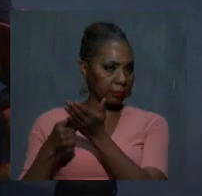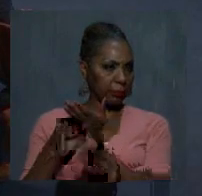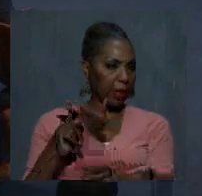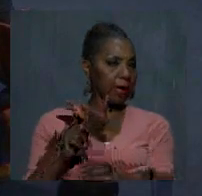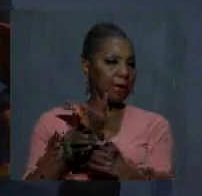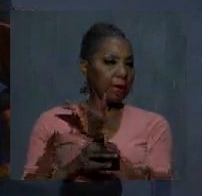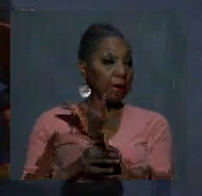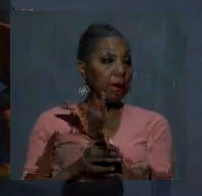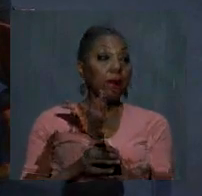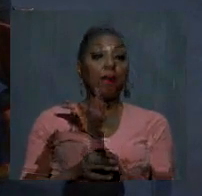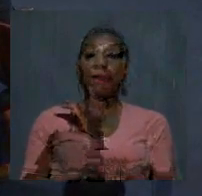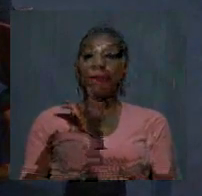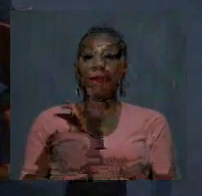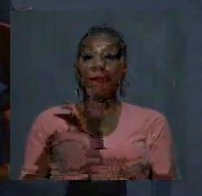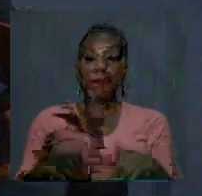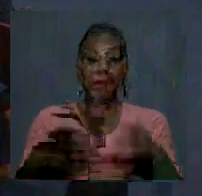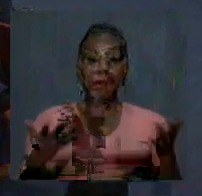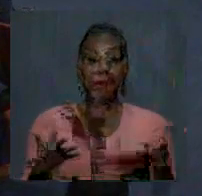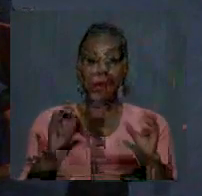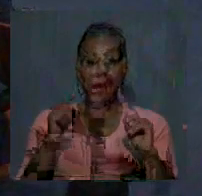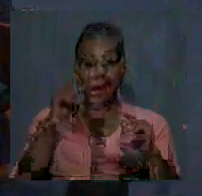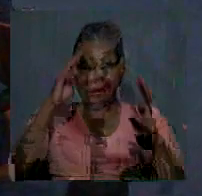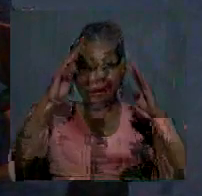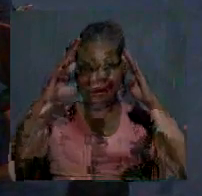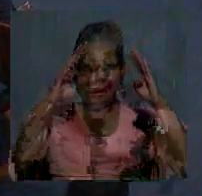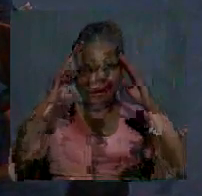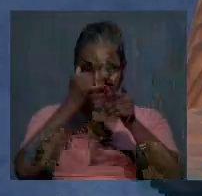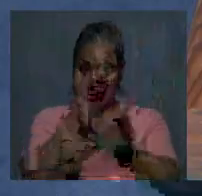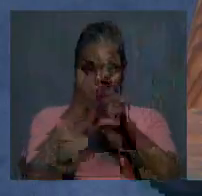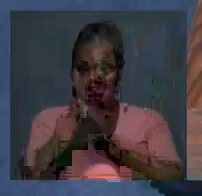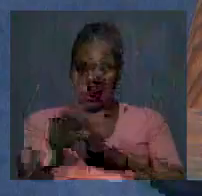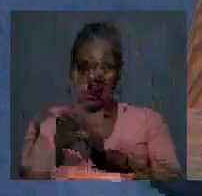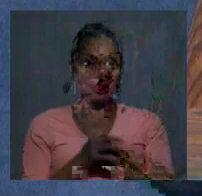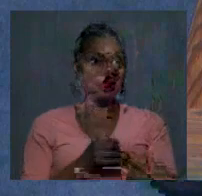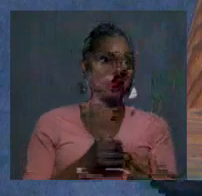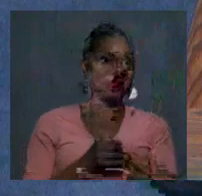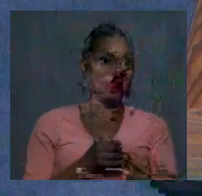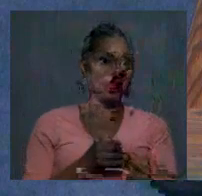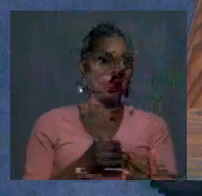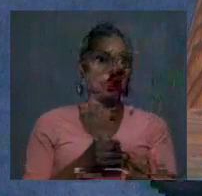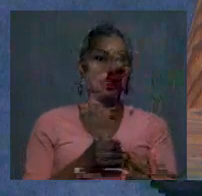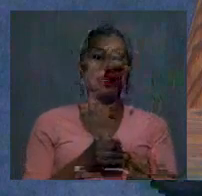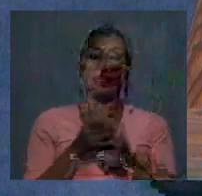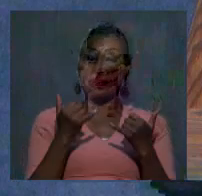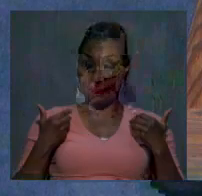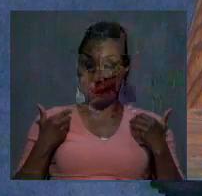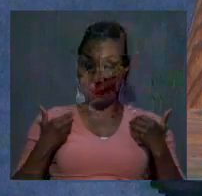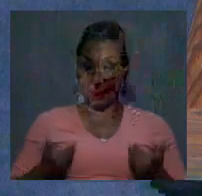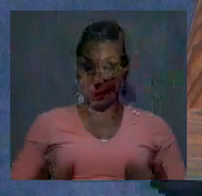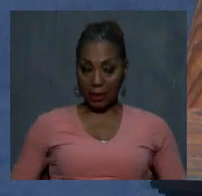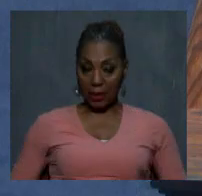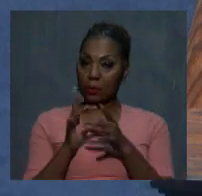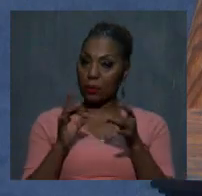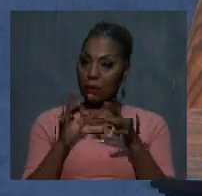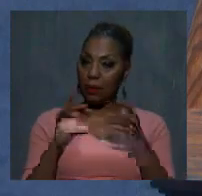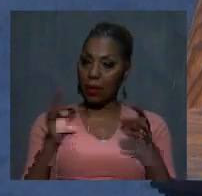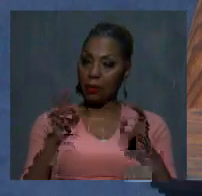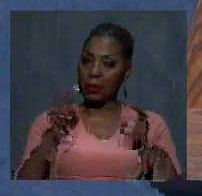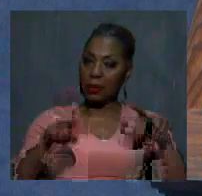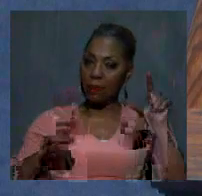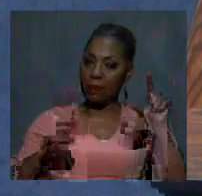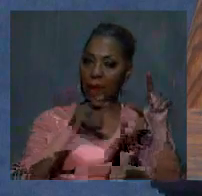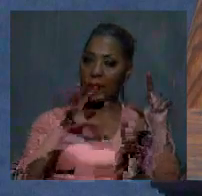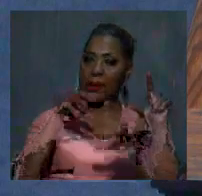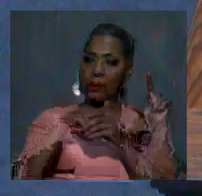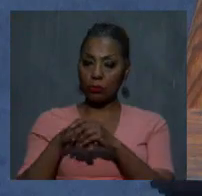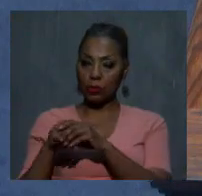Yep, it's okay. All right. Hello, everybody. I was going to a little bit of the inclusion as